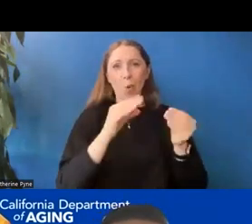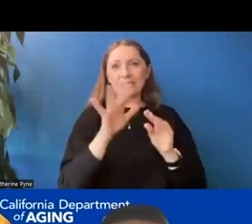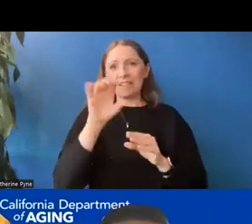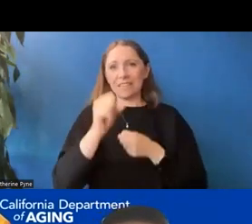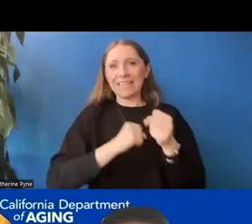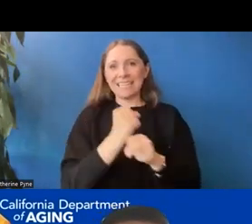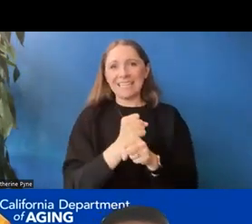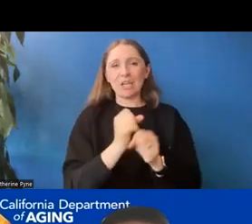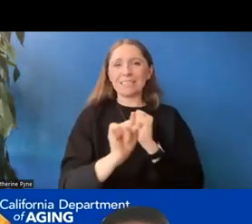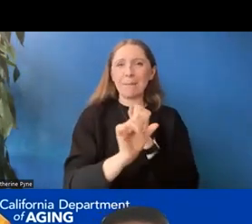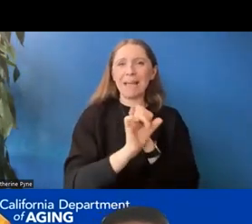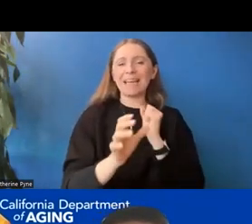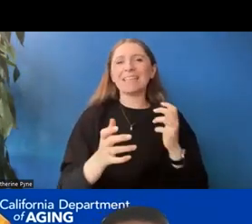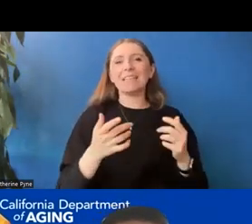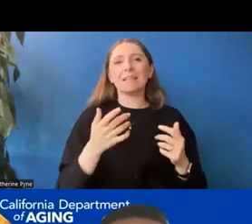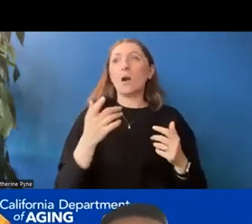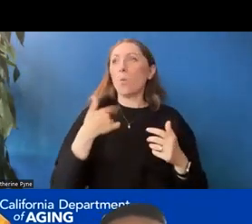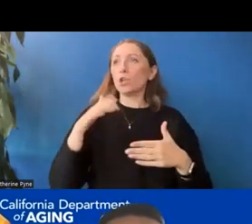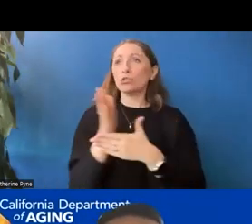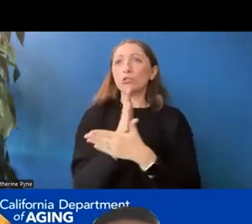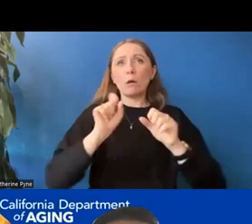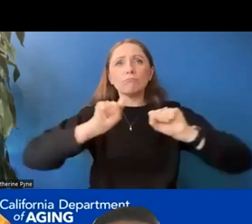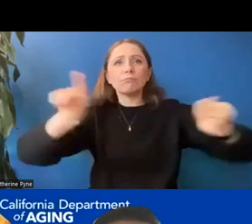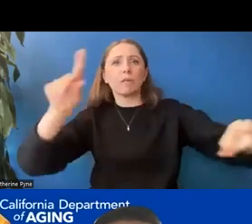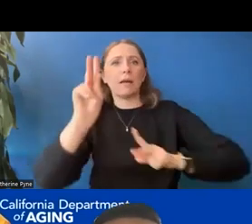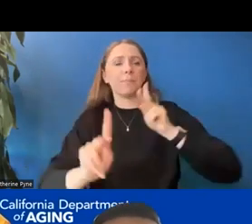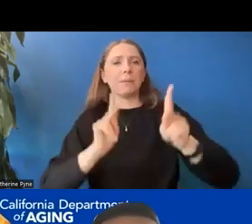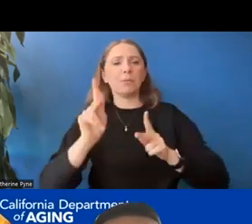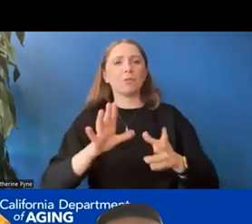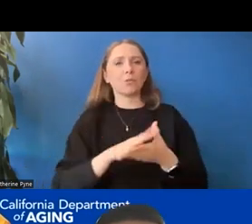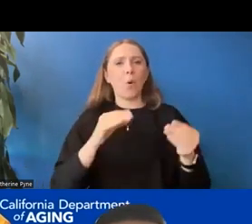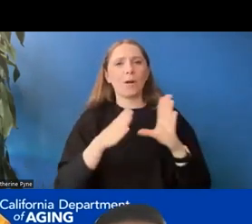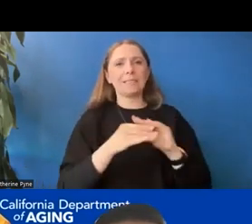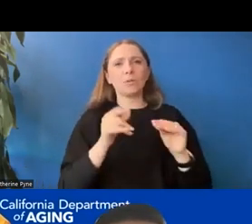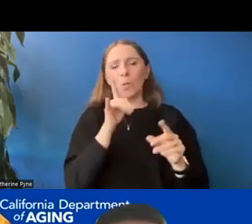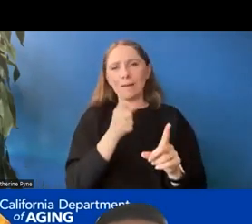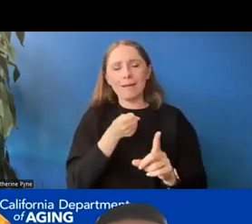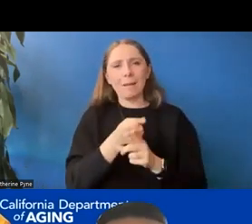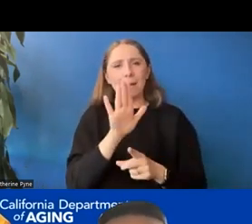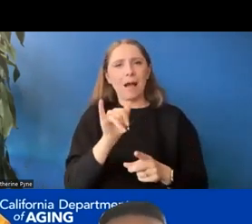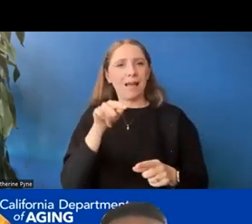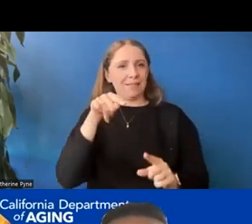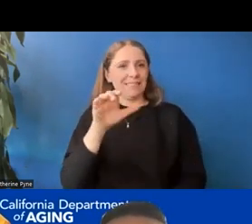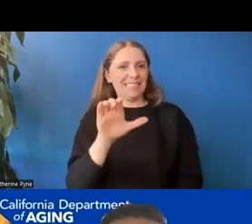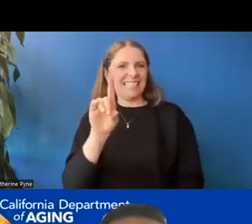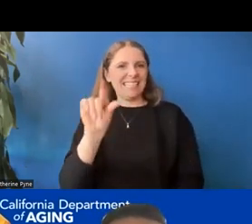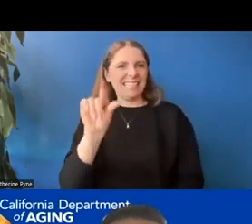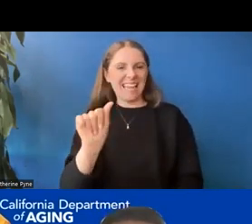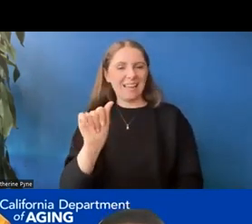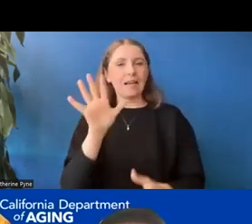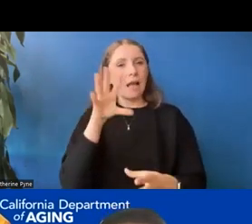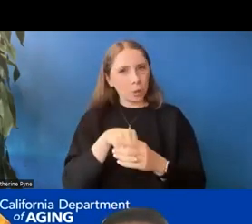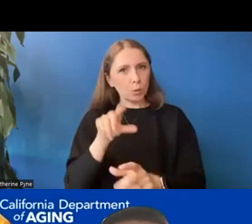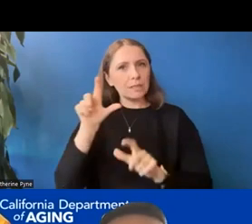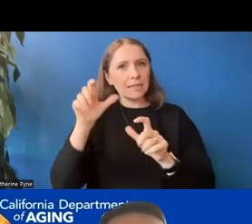sharing stories from people whose lives have been positively impacted by California's aging network of services. This includes you all, our stakeholders